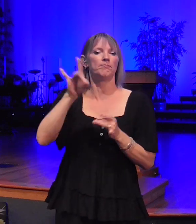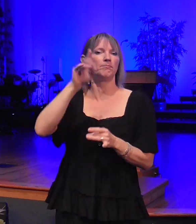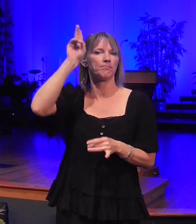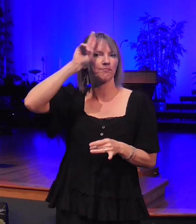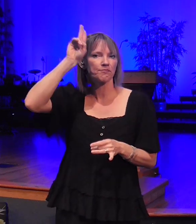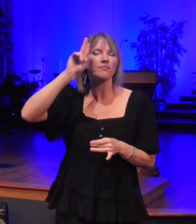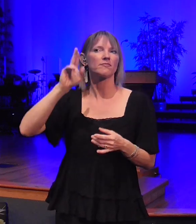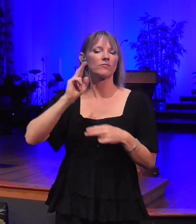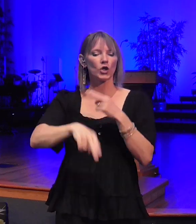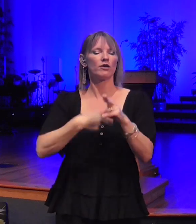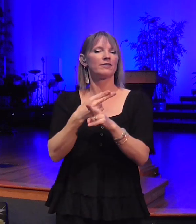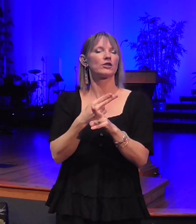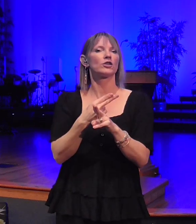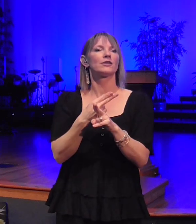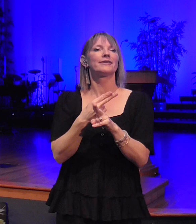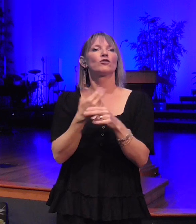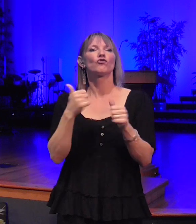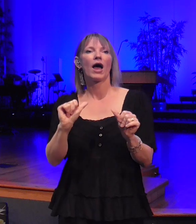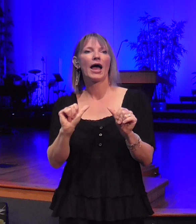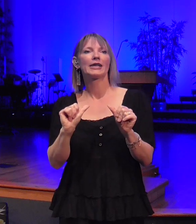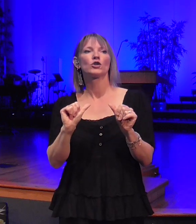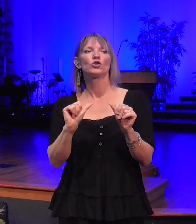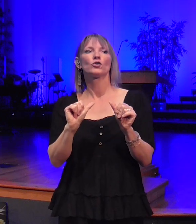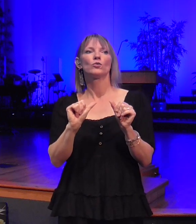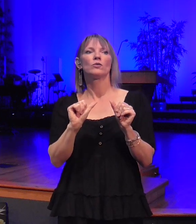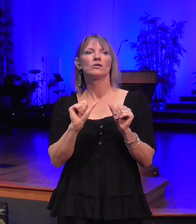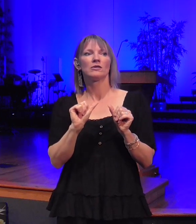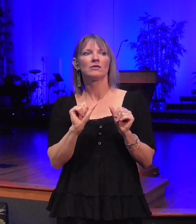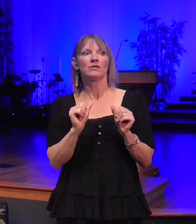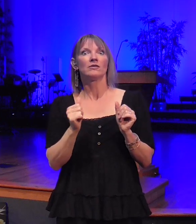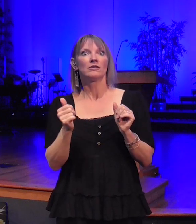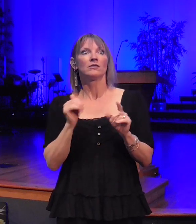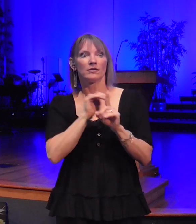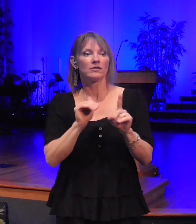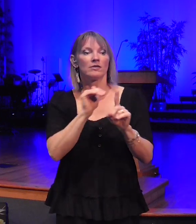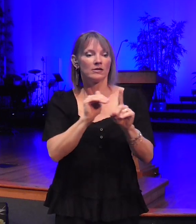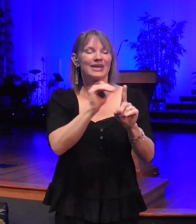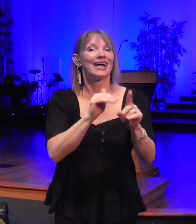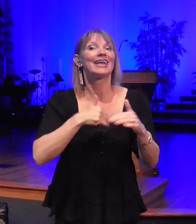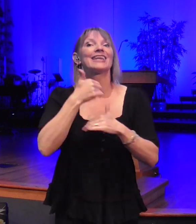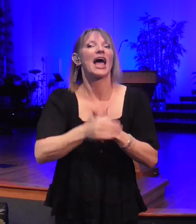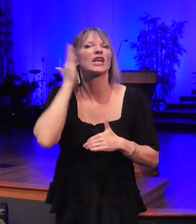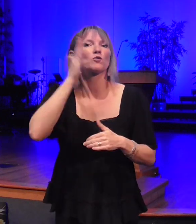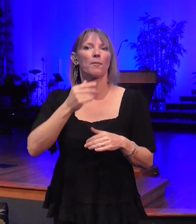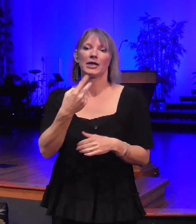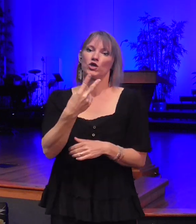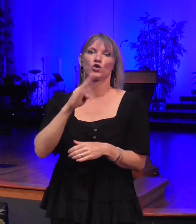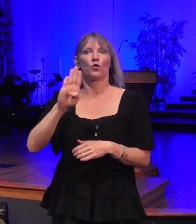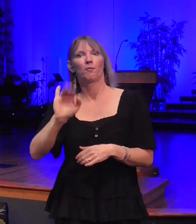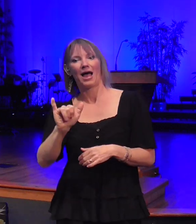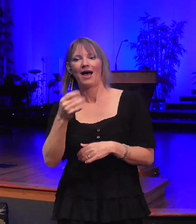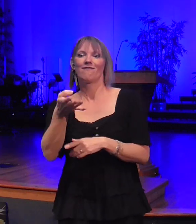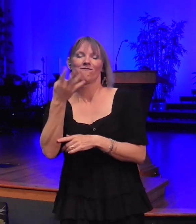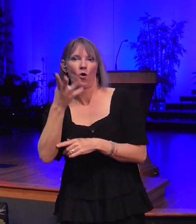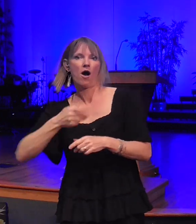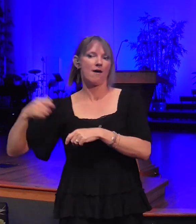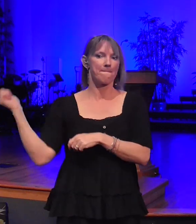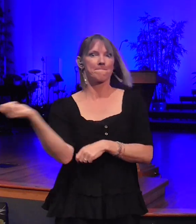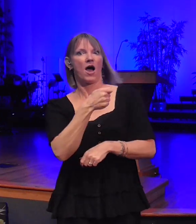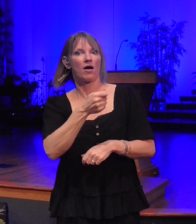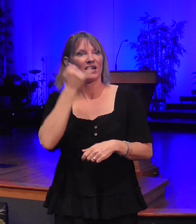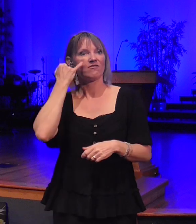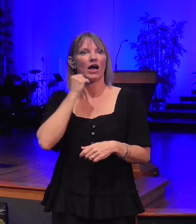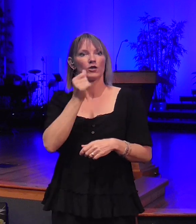is kind of bending your shoulder, and the next thing that's going to come is a 2x4 with the unbearable lightness of being written on it, if I don't stop